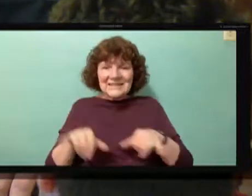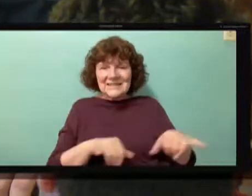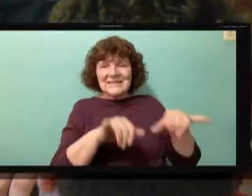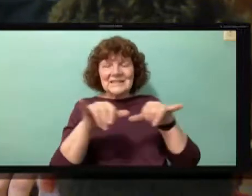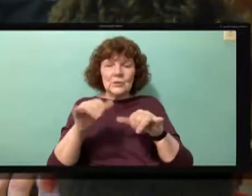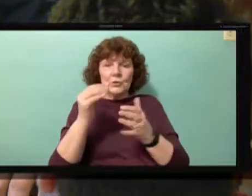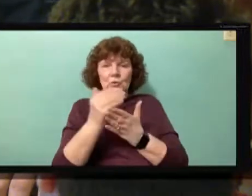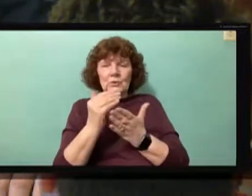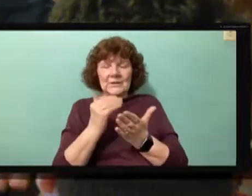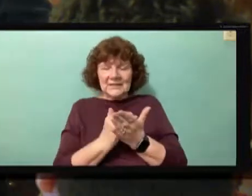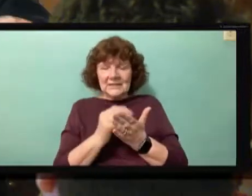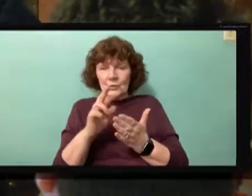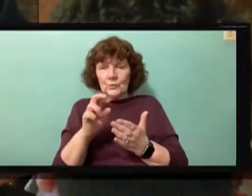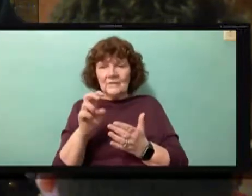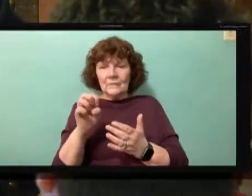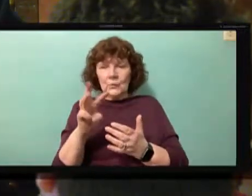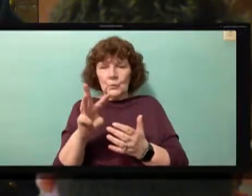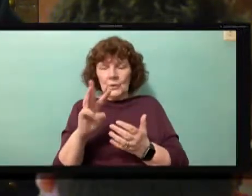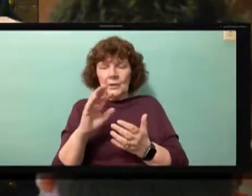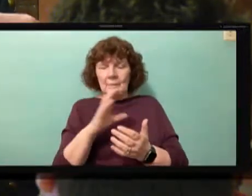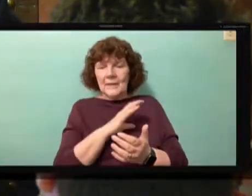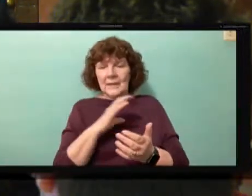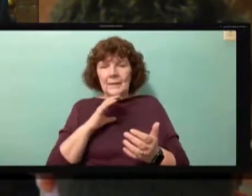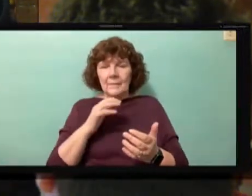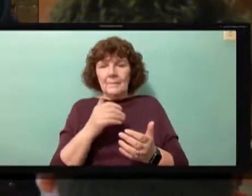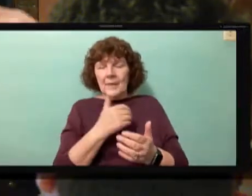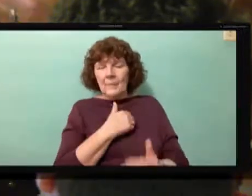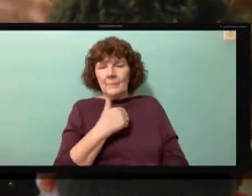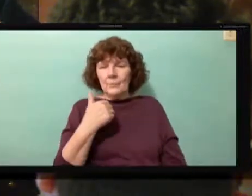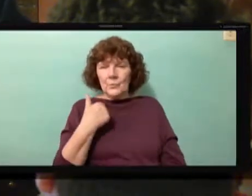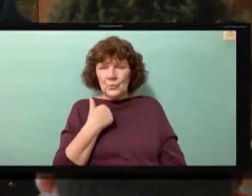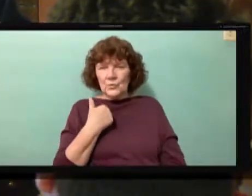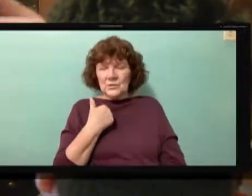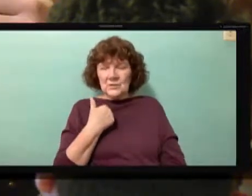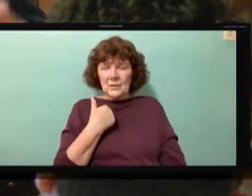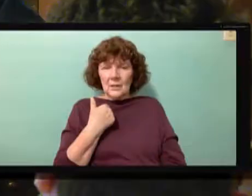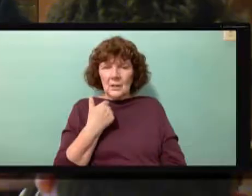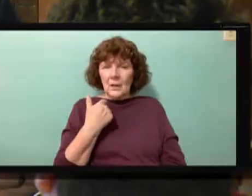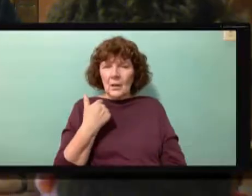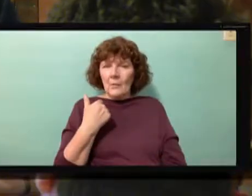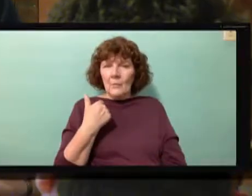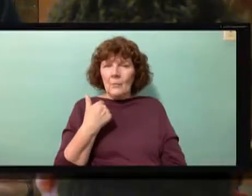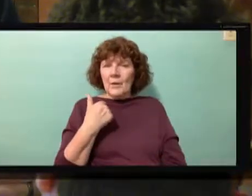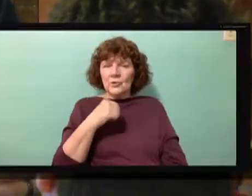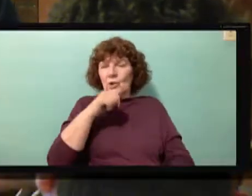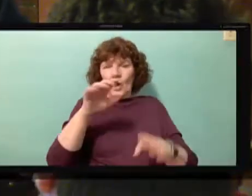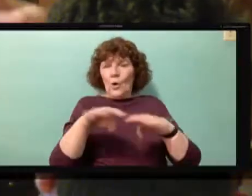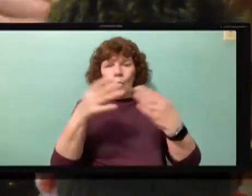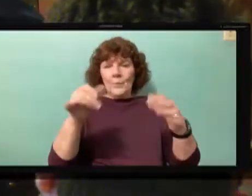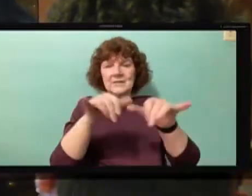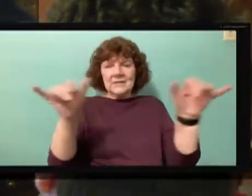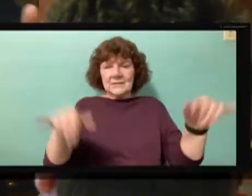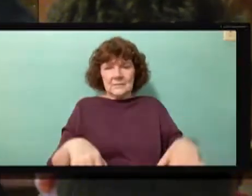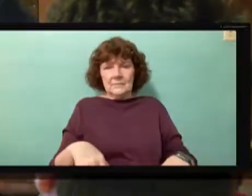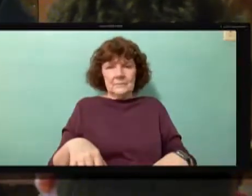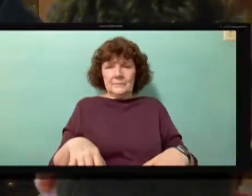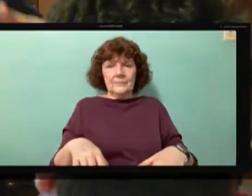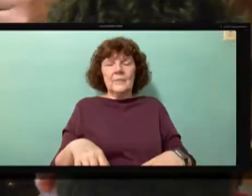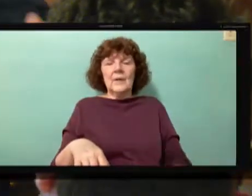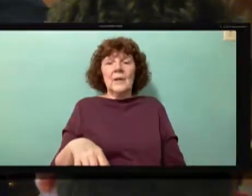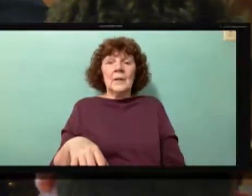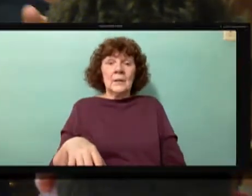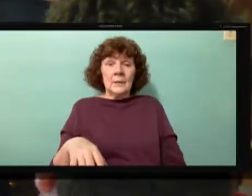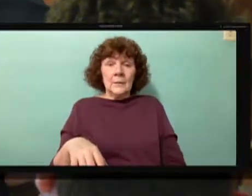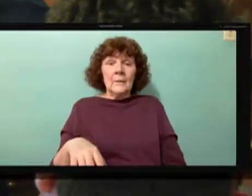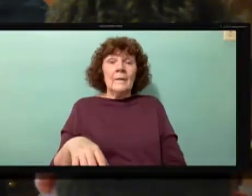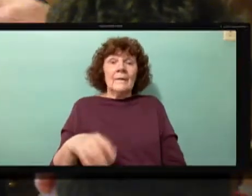in the fiscal impact statements. That was done, but I don't believe with total consistency in the past. We've been rolling, we